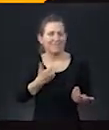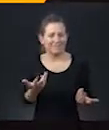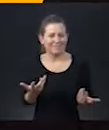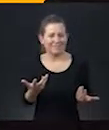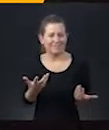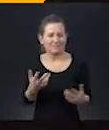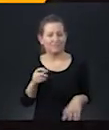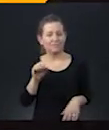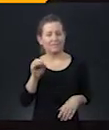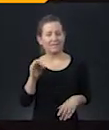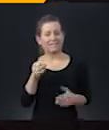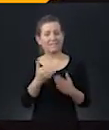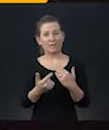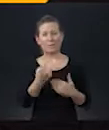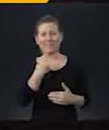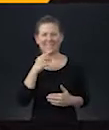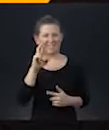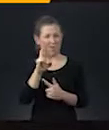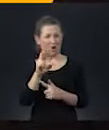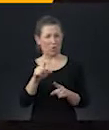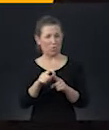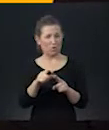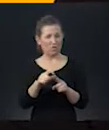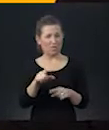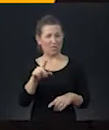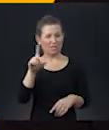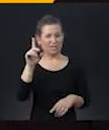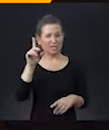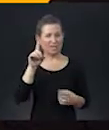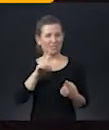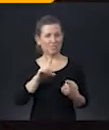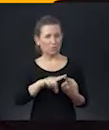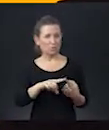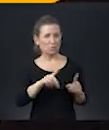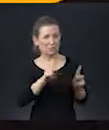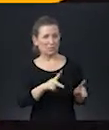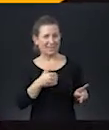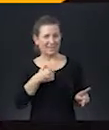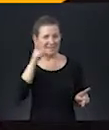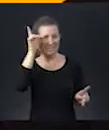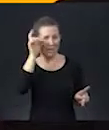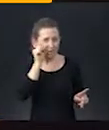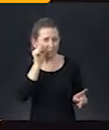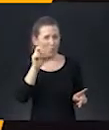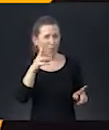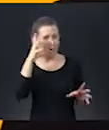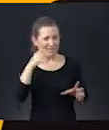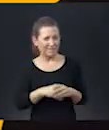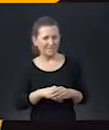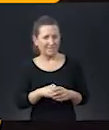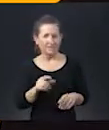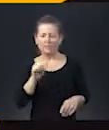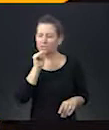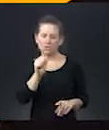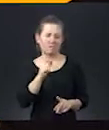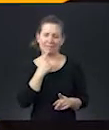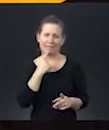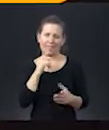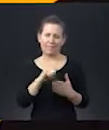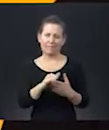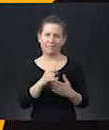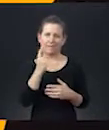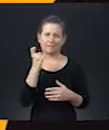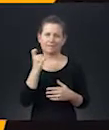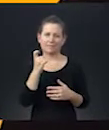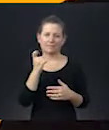If someone said an R word to someone's face like having Down syndrome or autism, they should not say that. Because